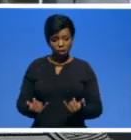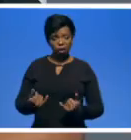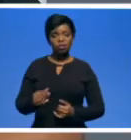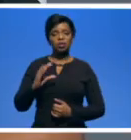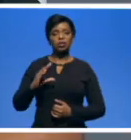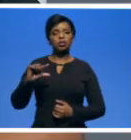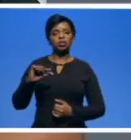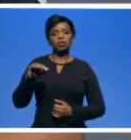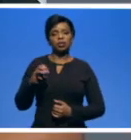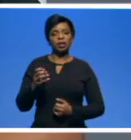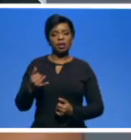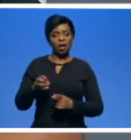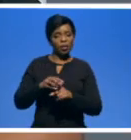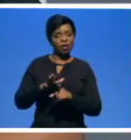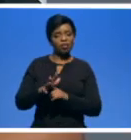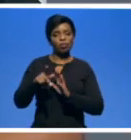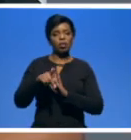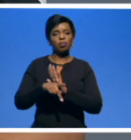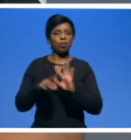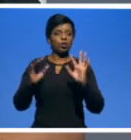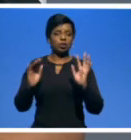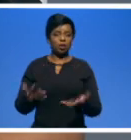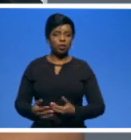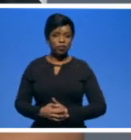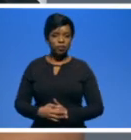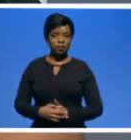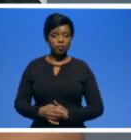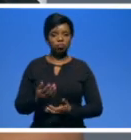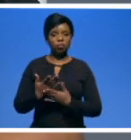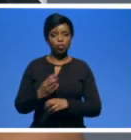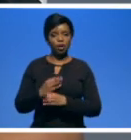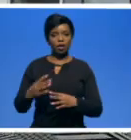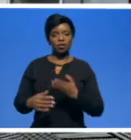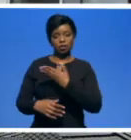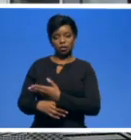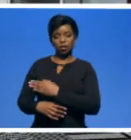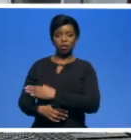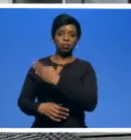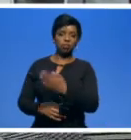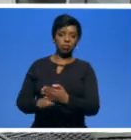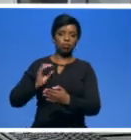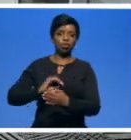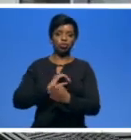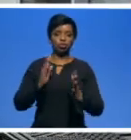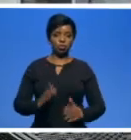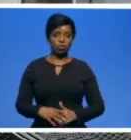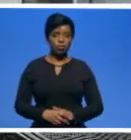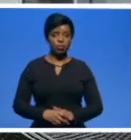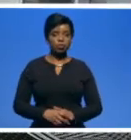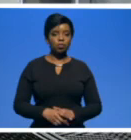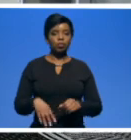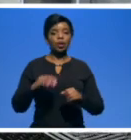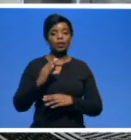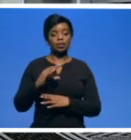influencing our policy? We can go with Mpilo and you can conclude with Commissioner. The commission has